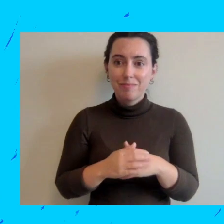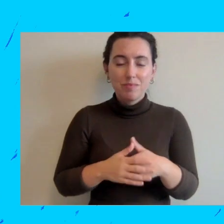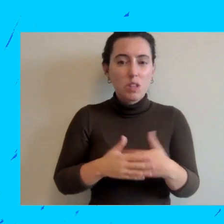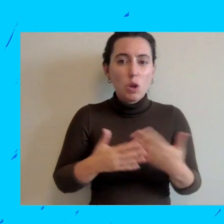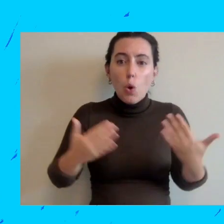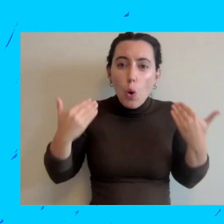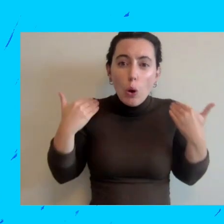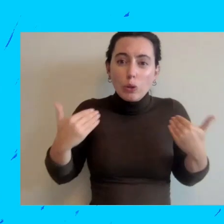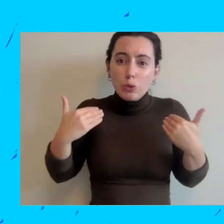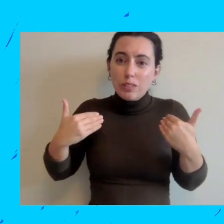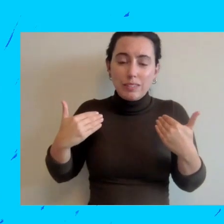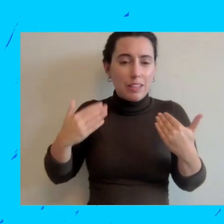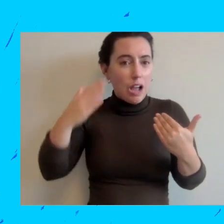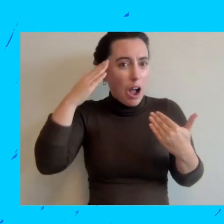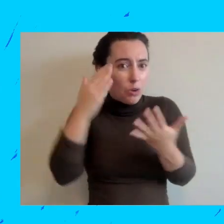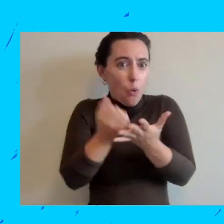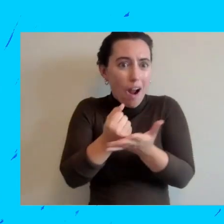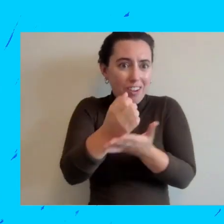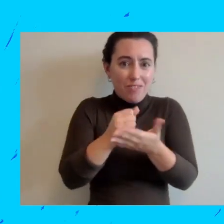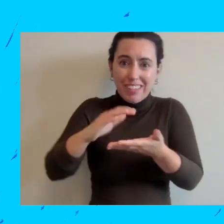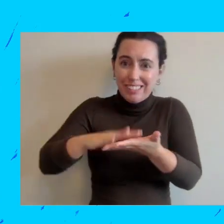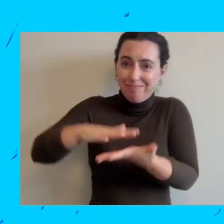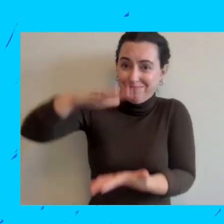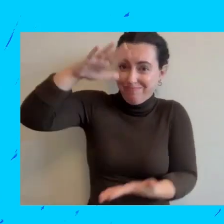folks. We'll see you after the next sessions.